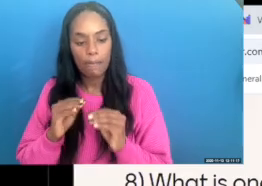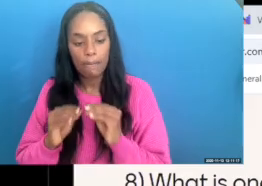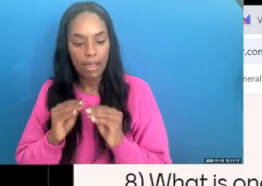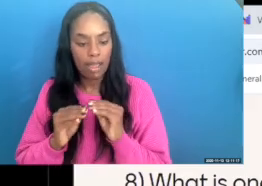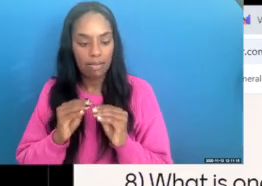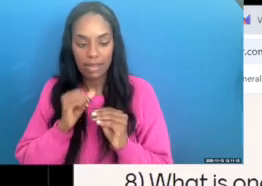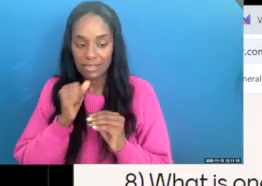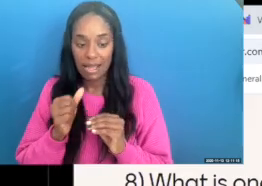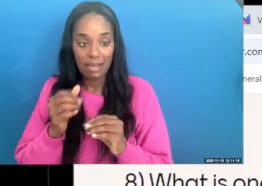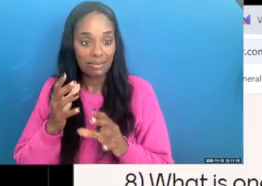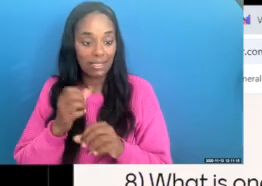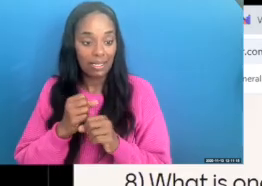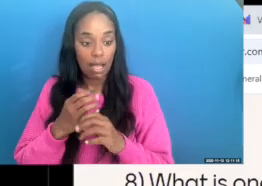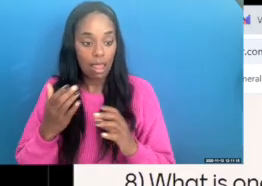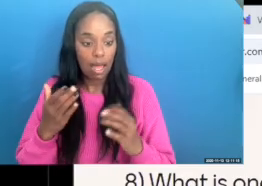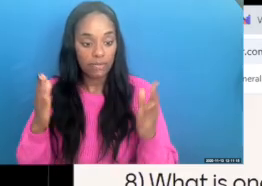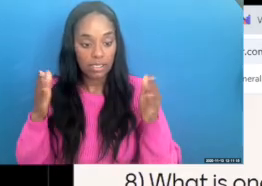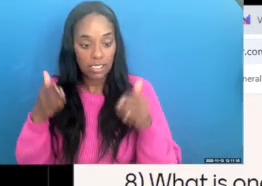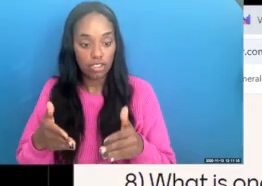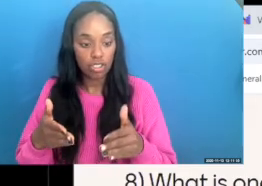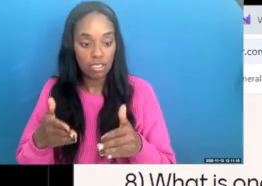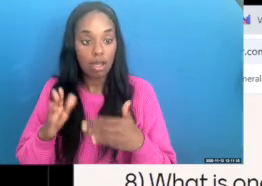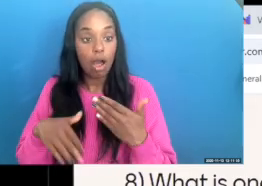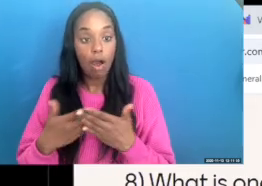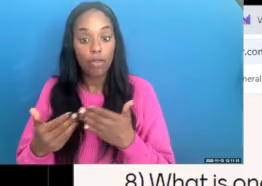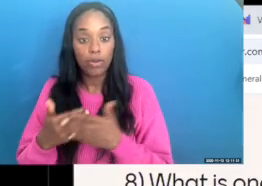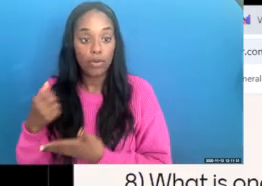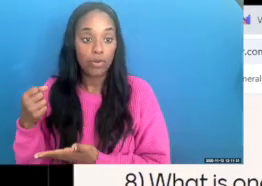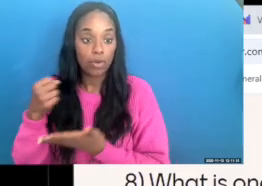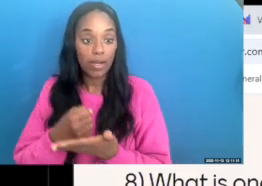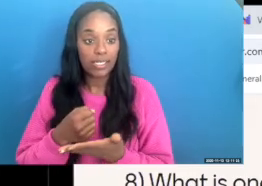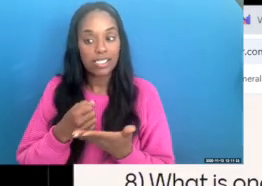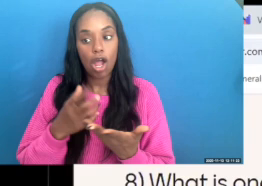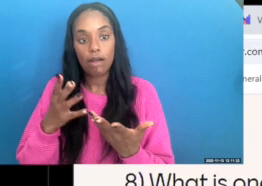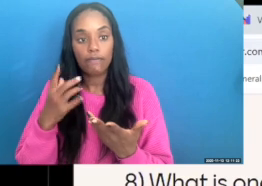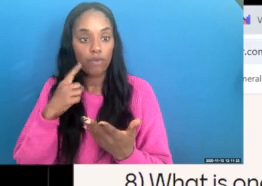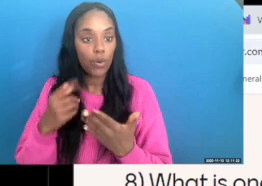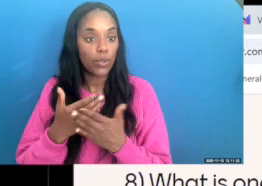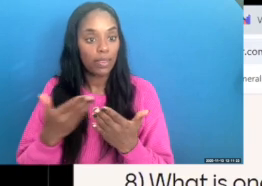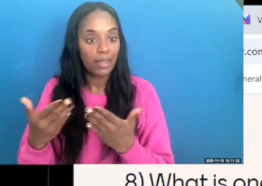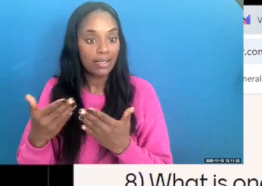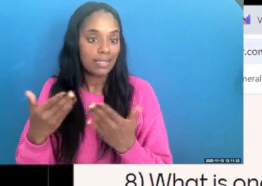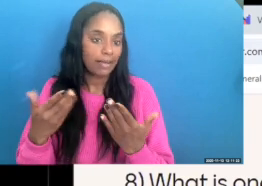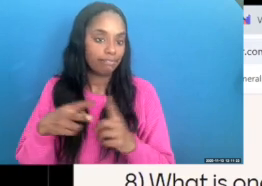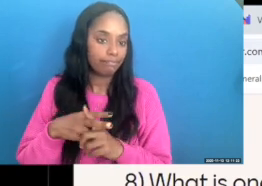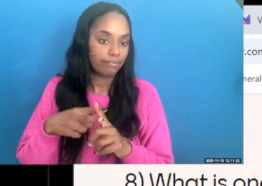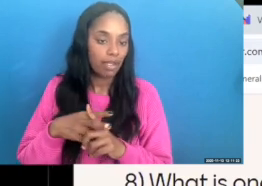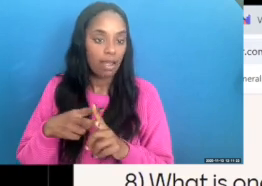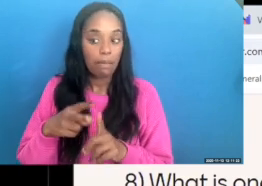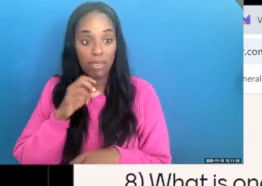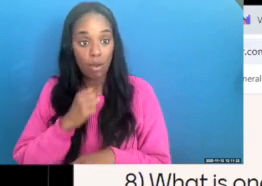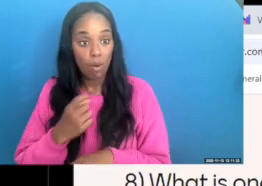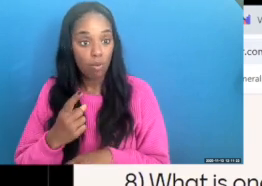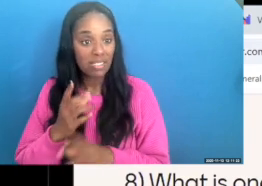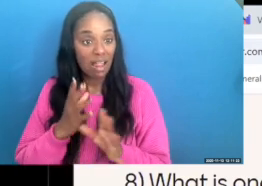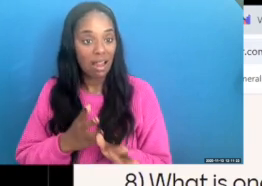funding. There is a category of repair and maintenance that's not receiving much attention. All of the various new